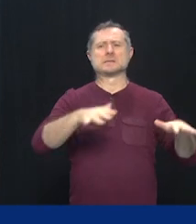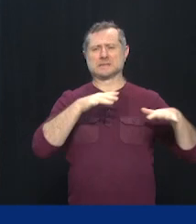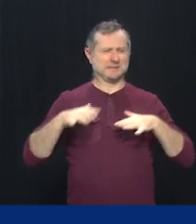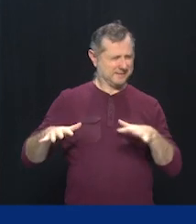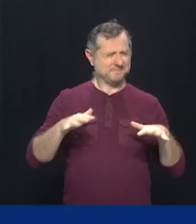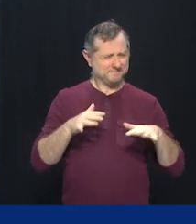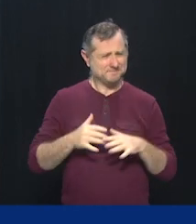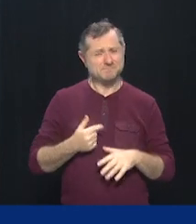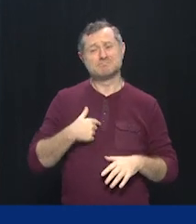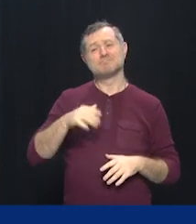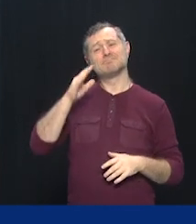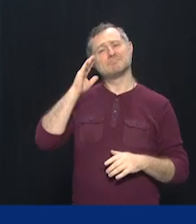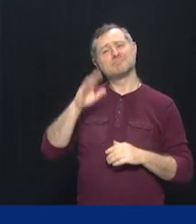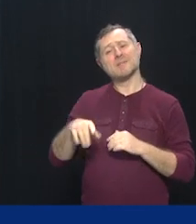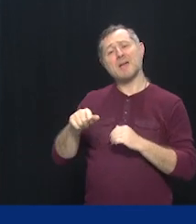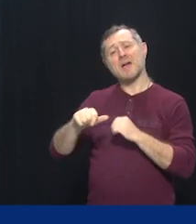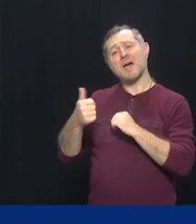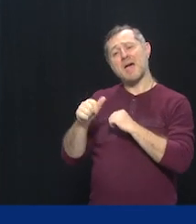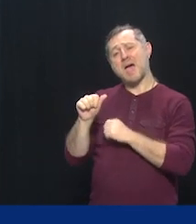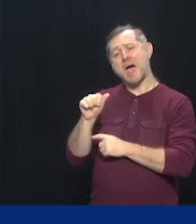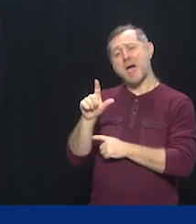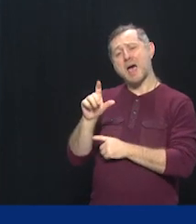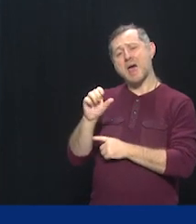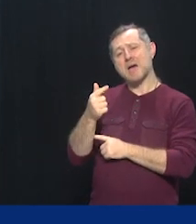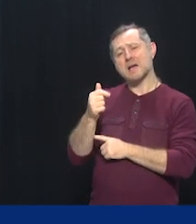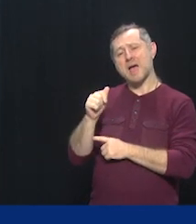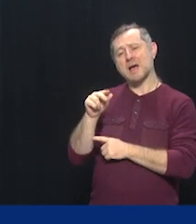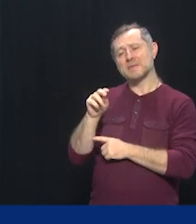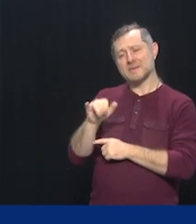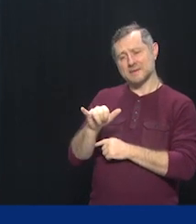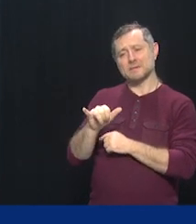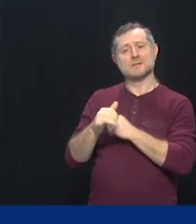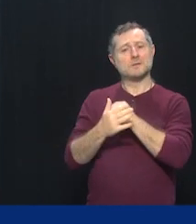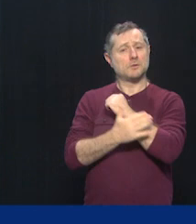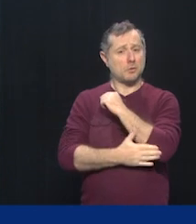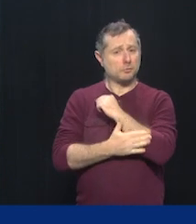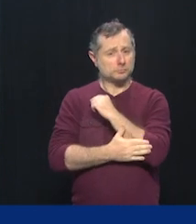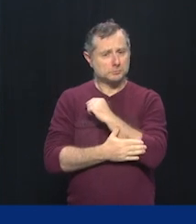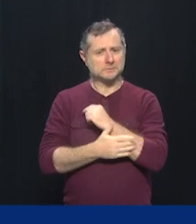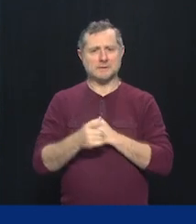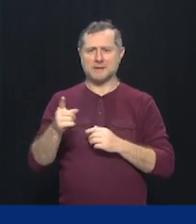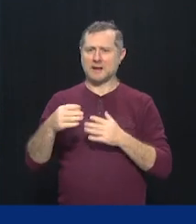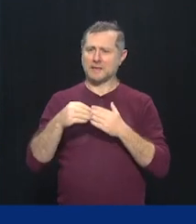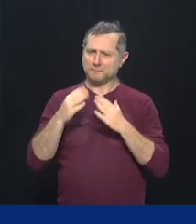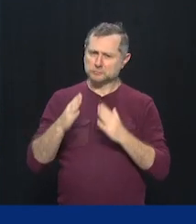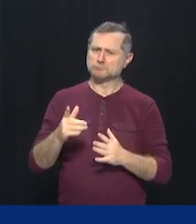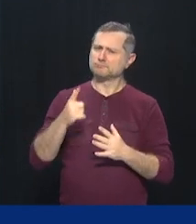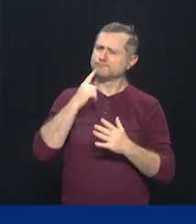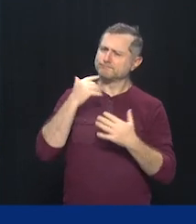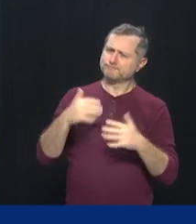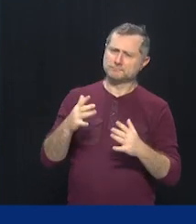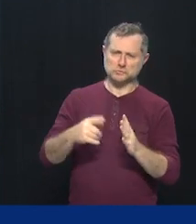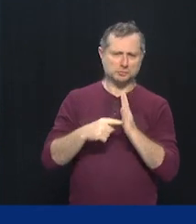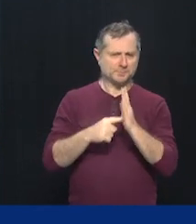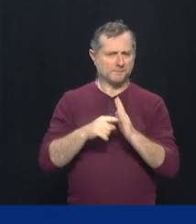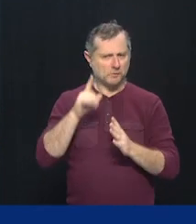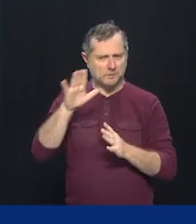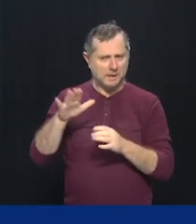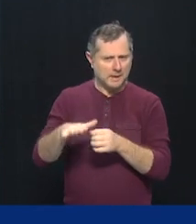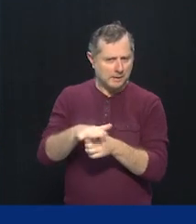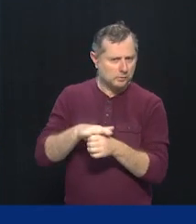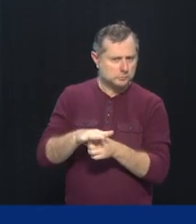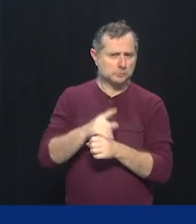that Allegheny County Chair Curtis Crandall, thank you for being such a fabulous representative of your area and making sure we heard your needs as